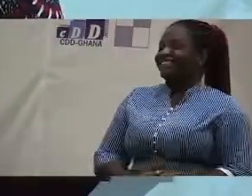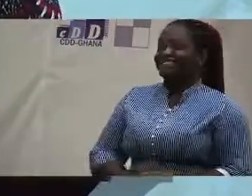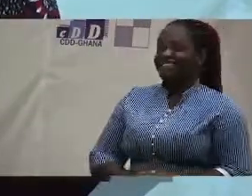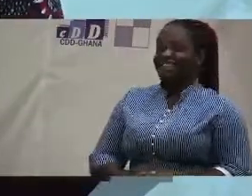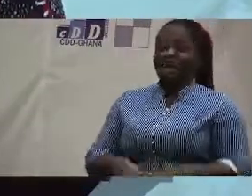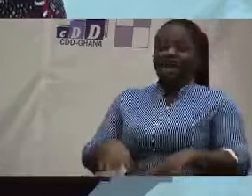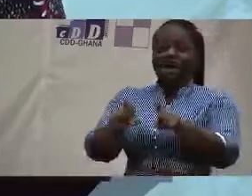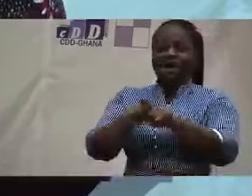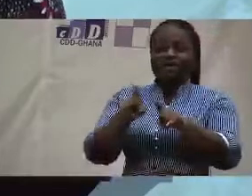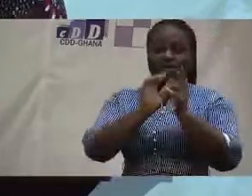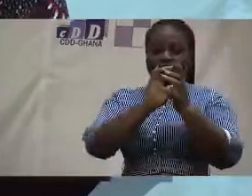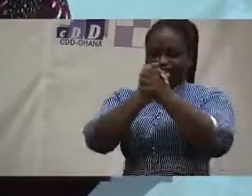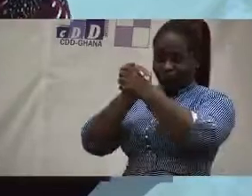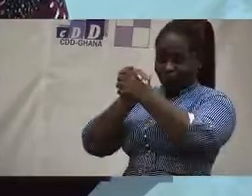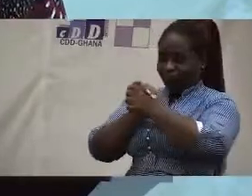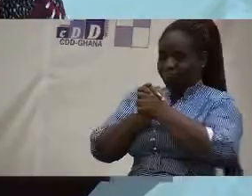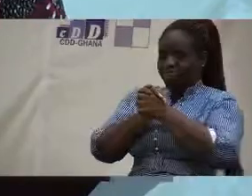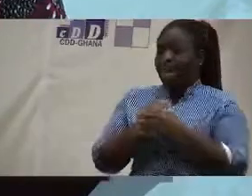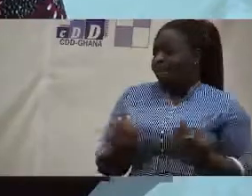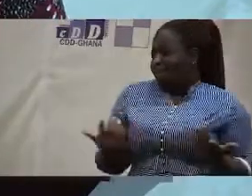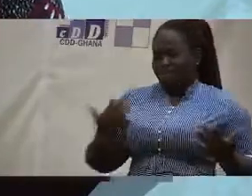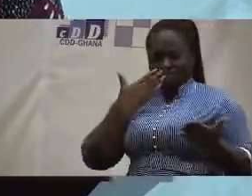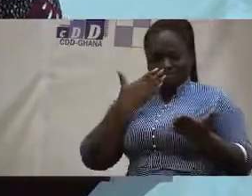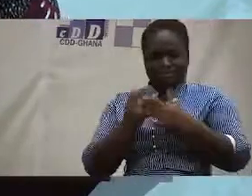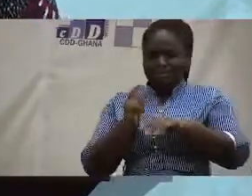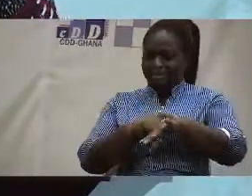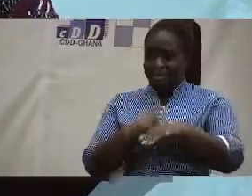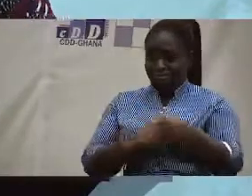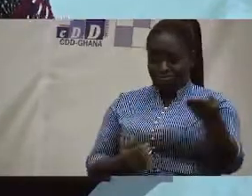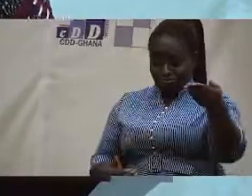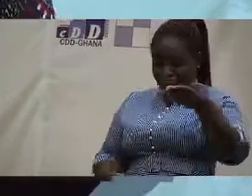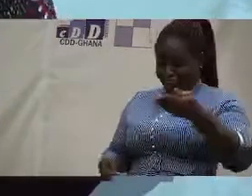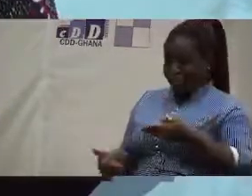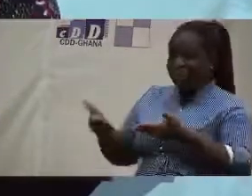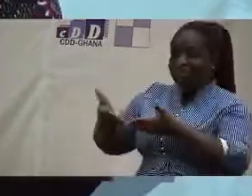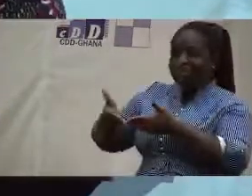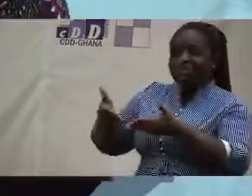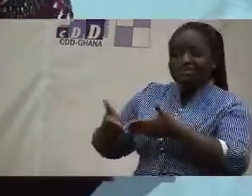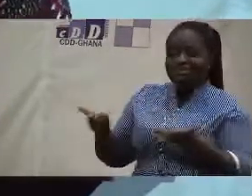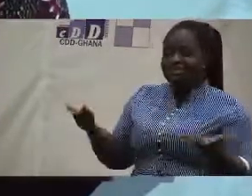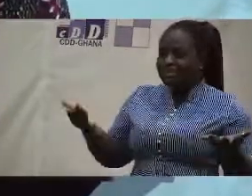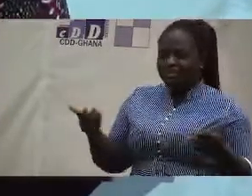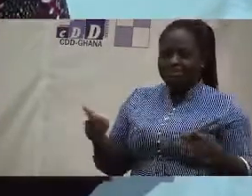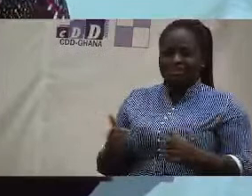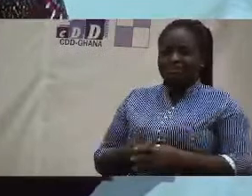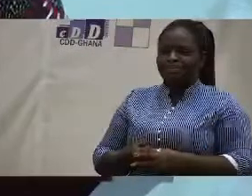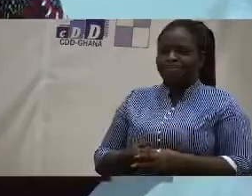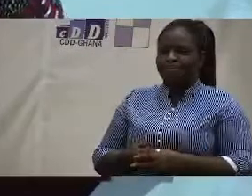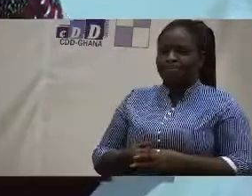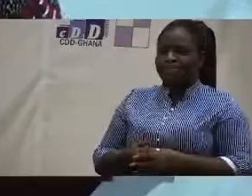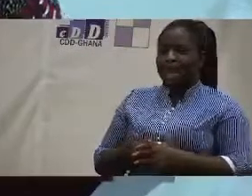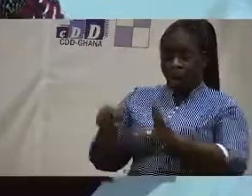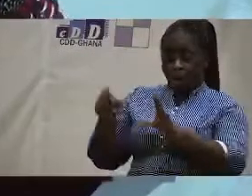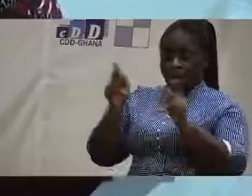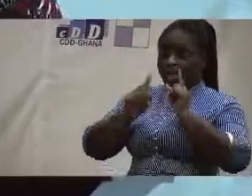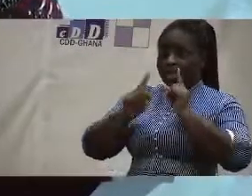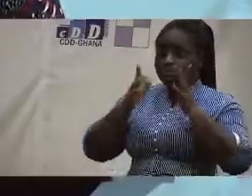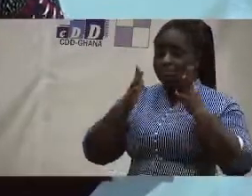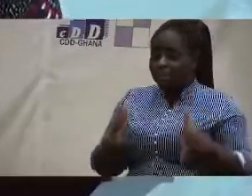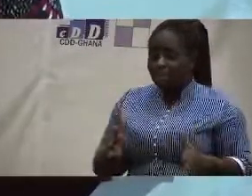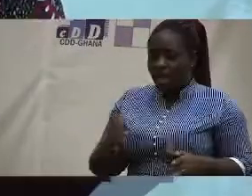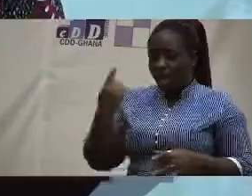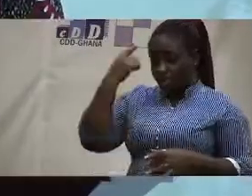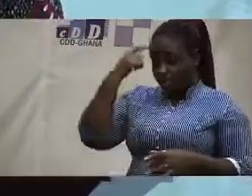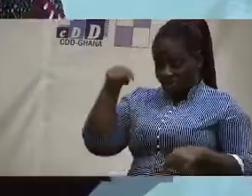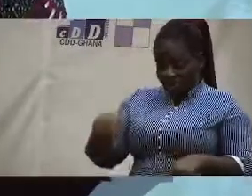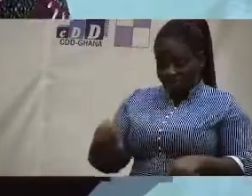I would acknowledge as we go on. So it's a good time to introduce back to the podium, to introduce our speaker